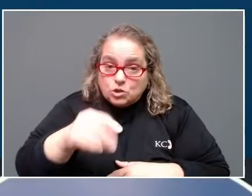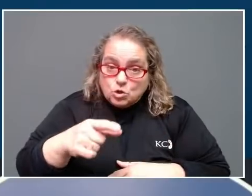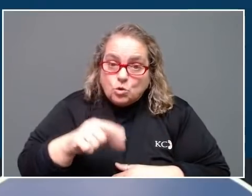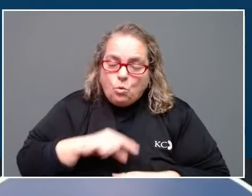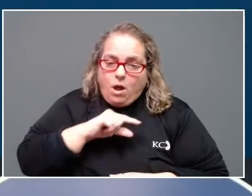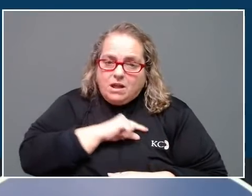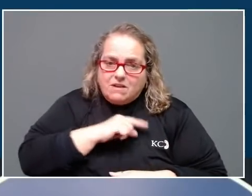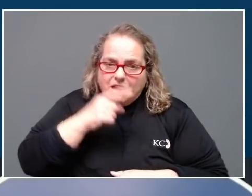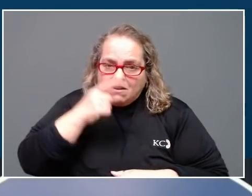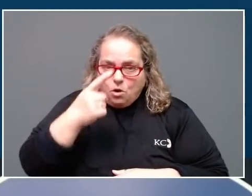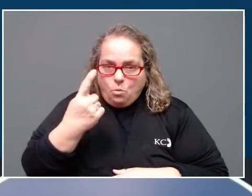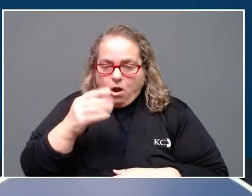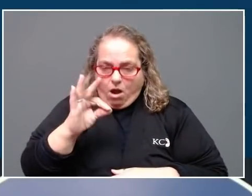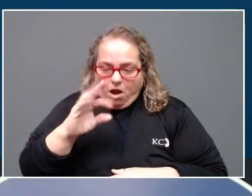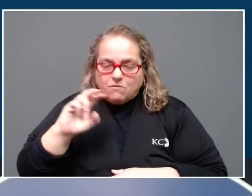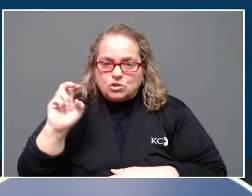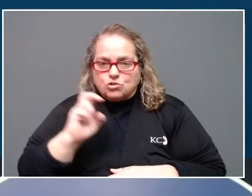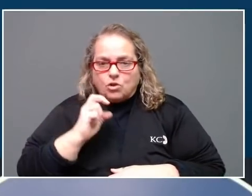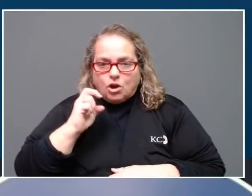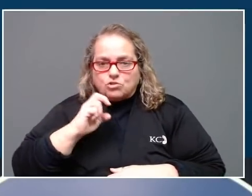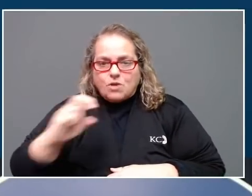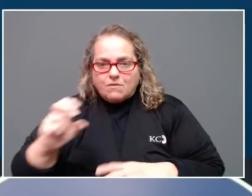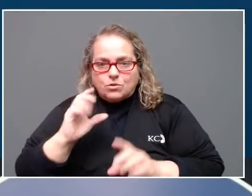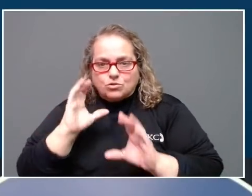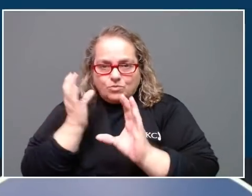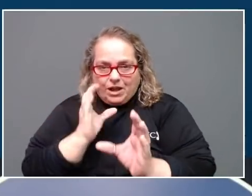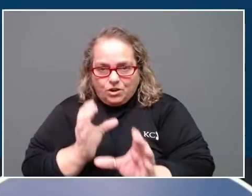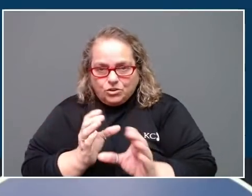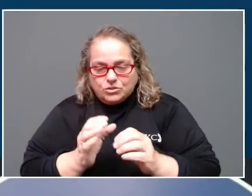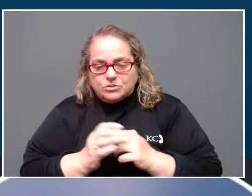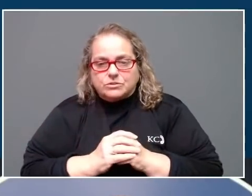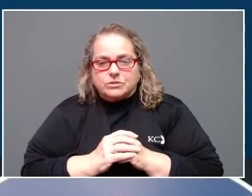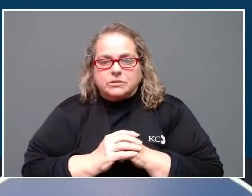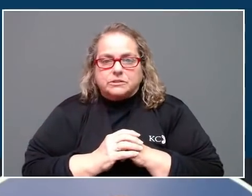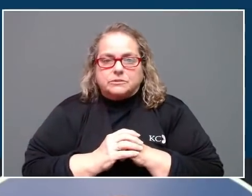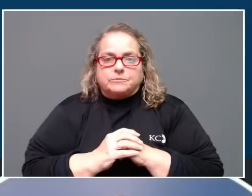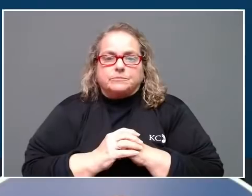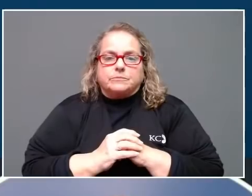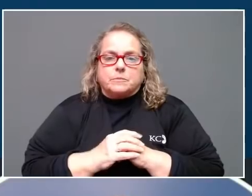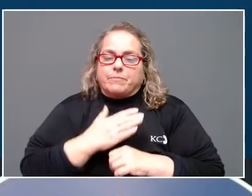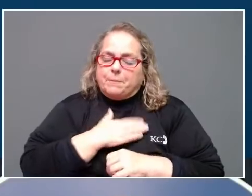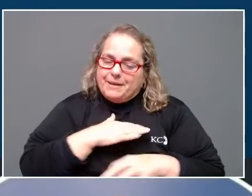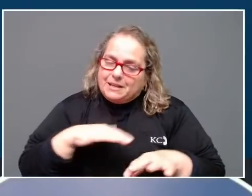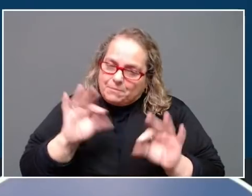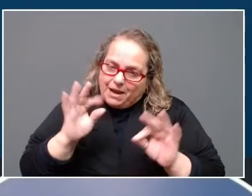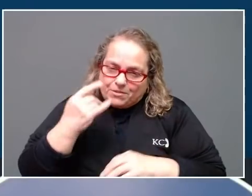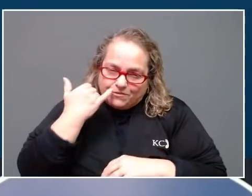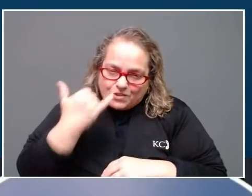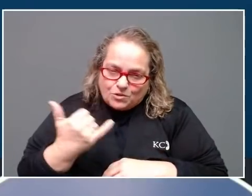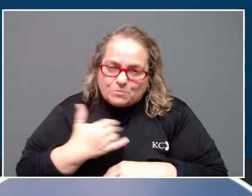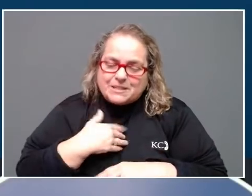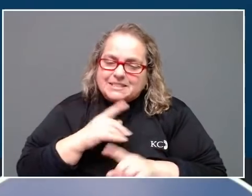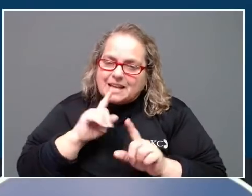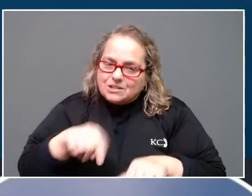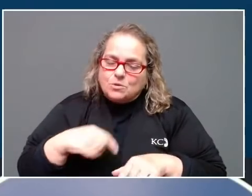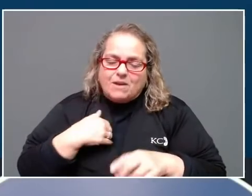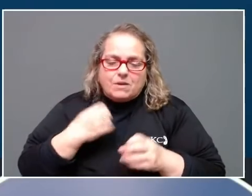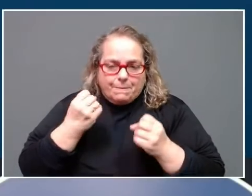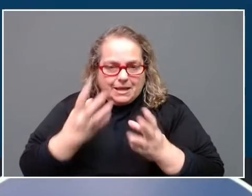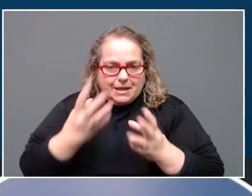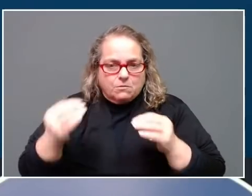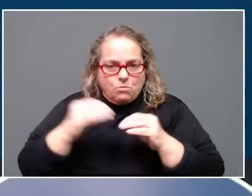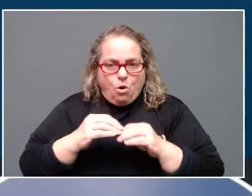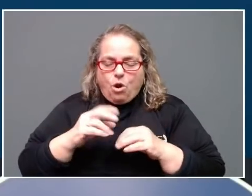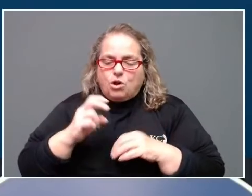of these travel trailers. So please pick up the phone. We've got many more of these to place people